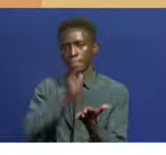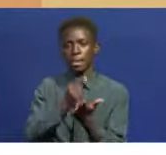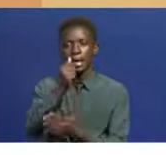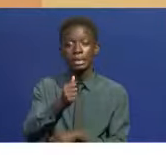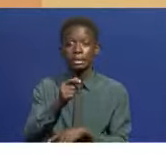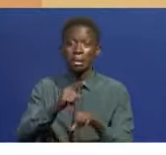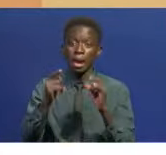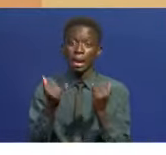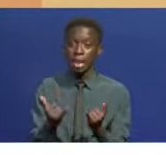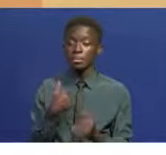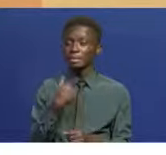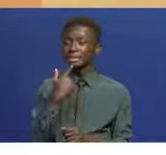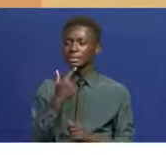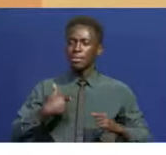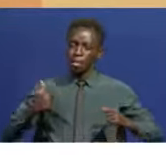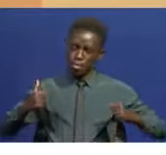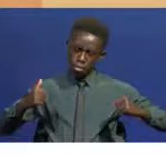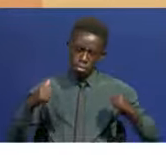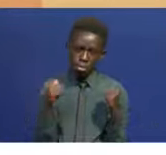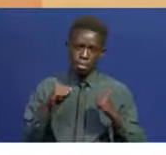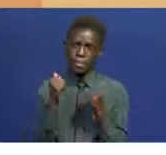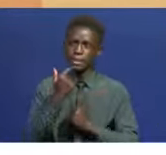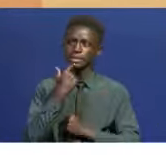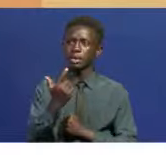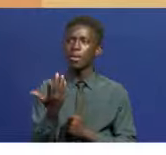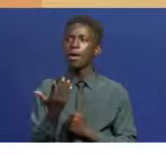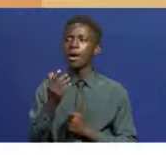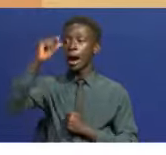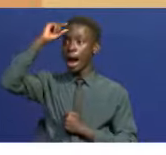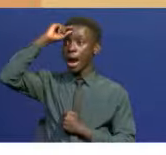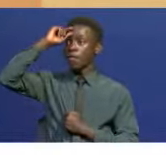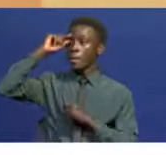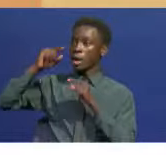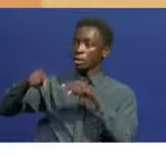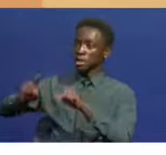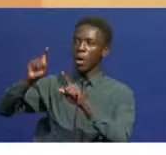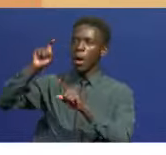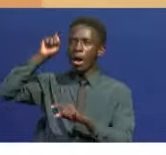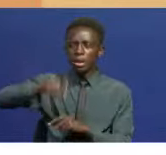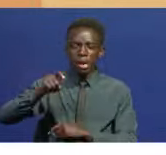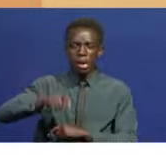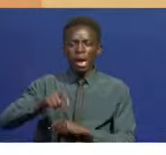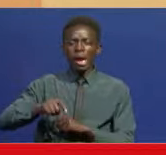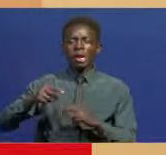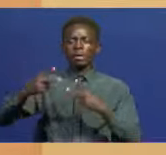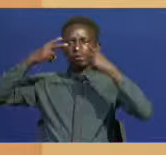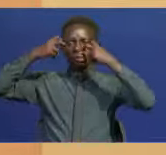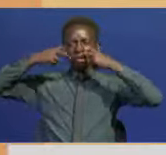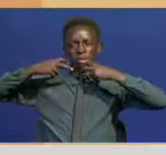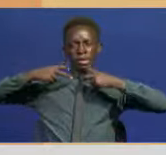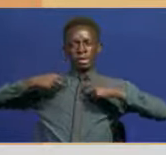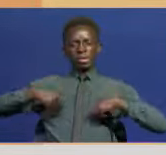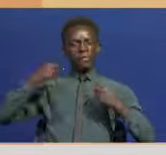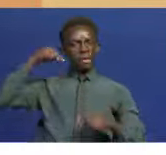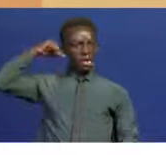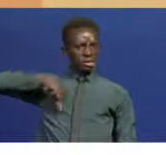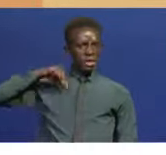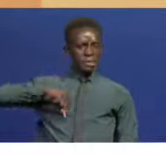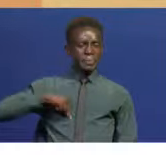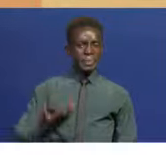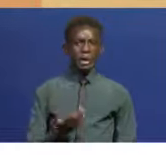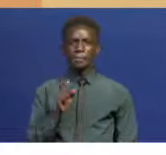and I'm so happy he said itself, that the government itself needs to look at itself inwardly and say, fine,